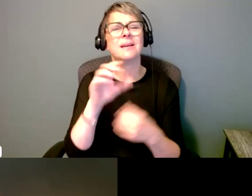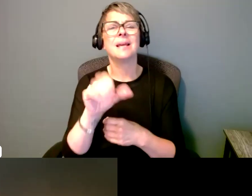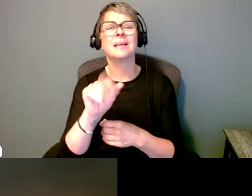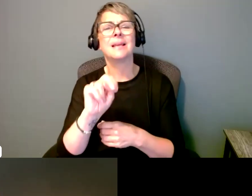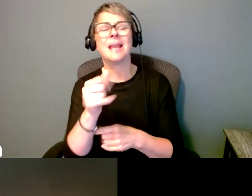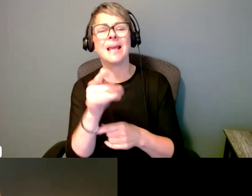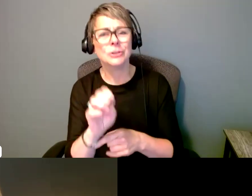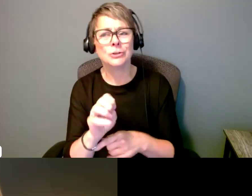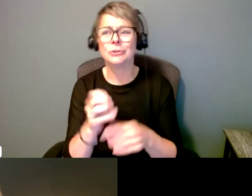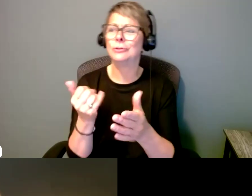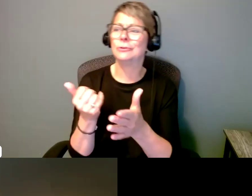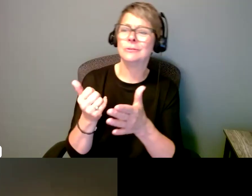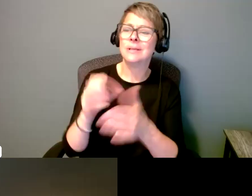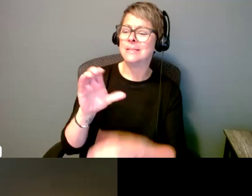Canada,